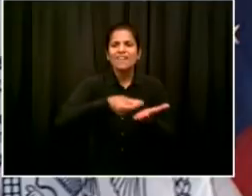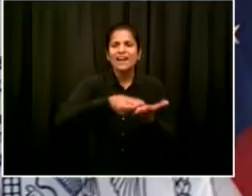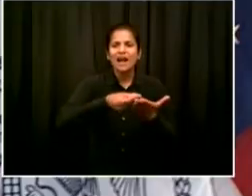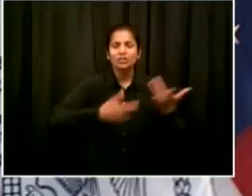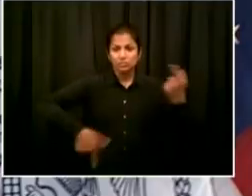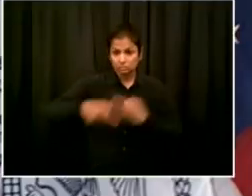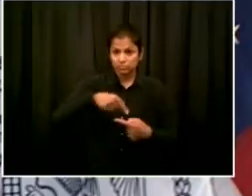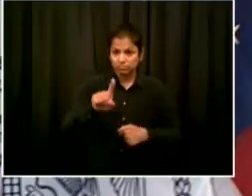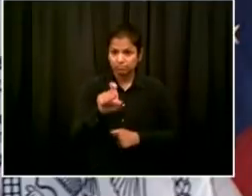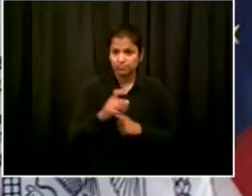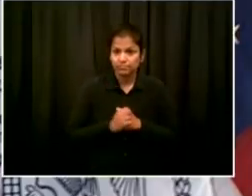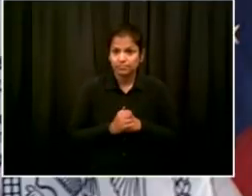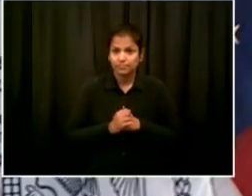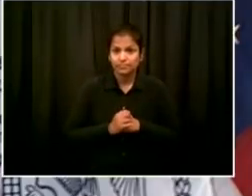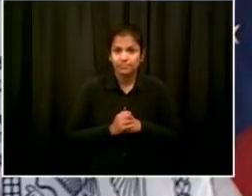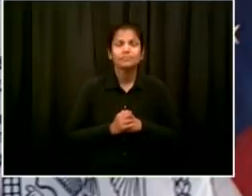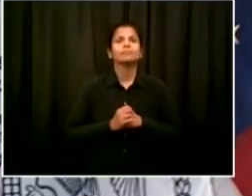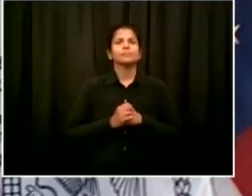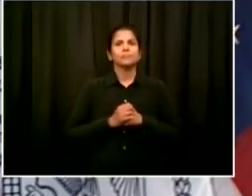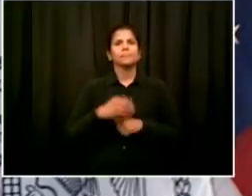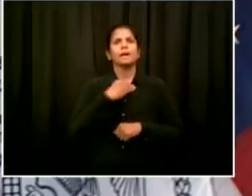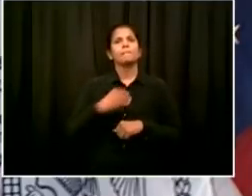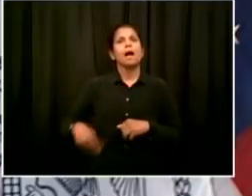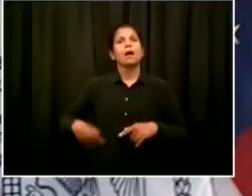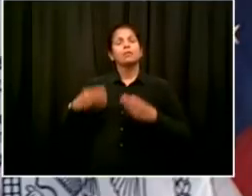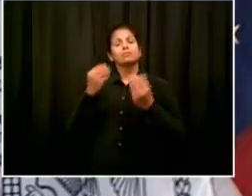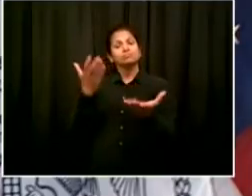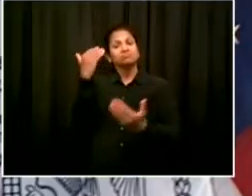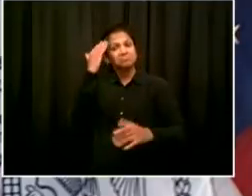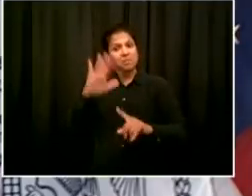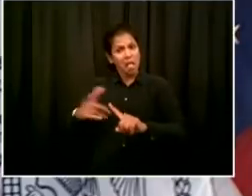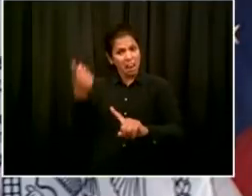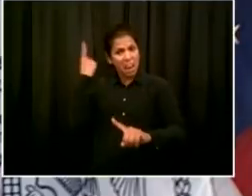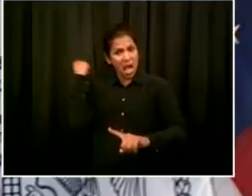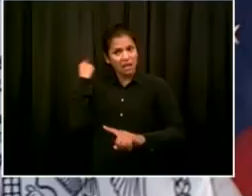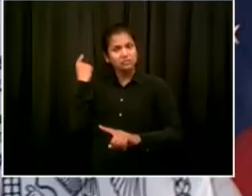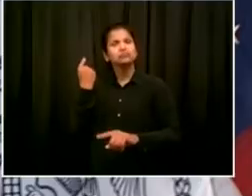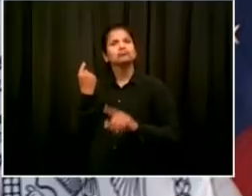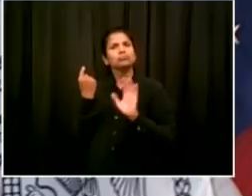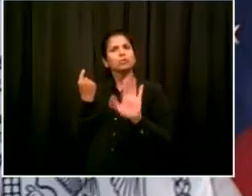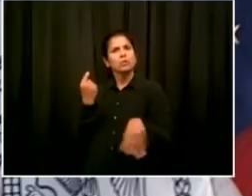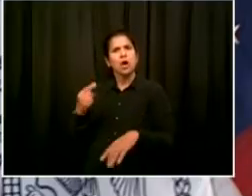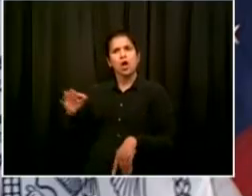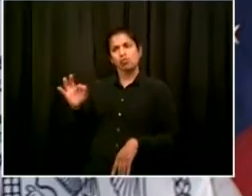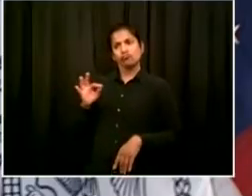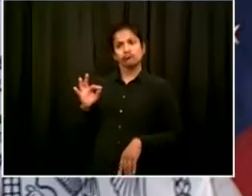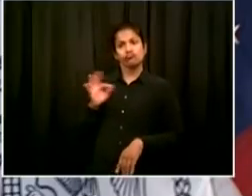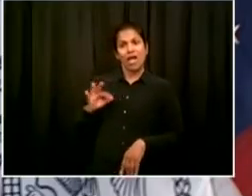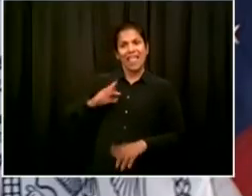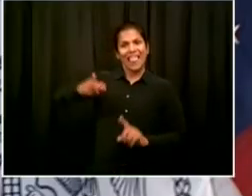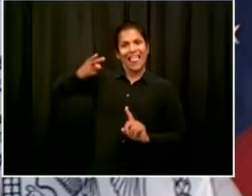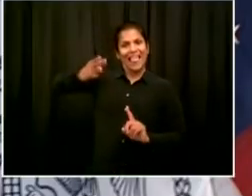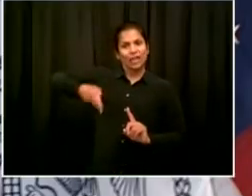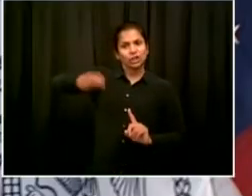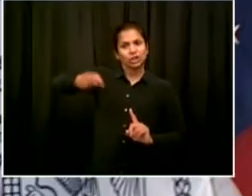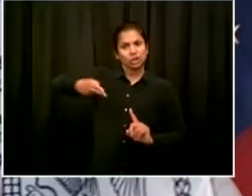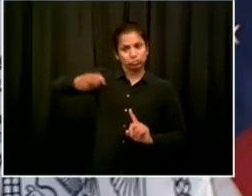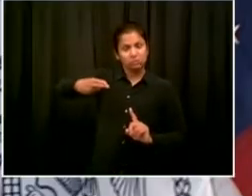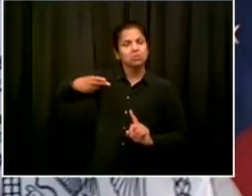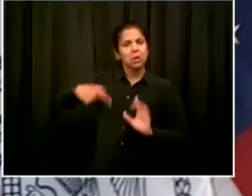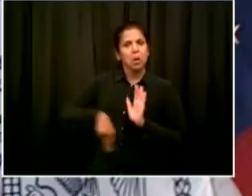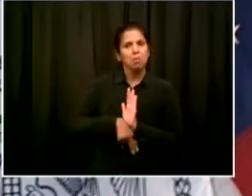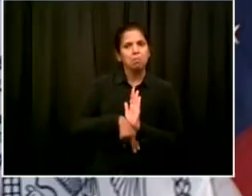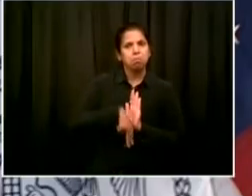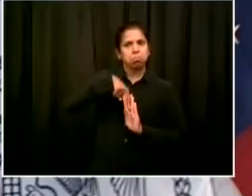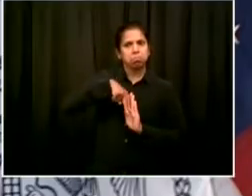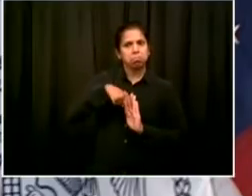decades this city has become stronger and stronger, up till February, stronger and stronger economically, more and more fiscally responsible and strong.